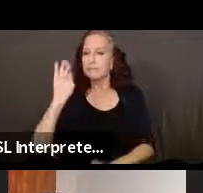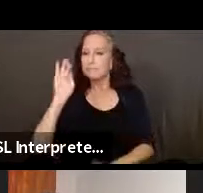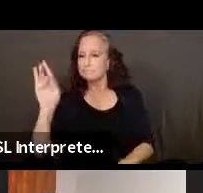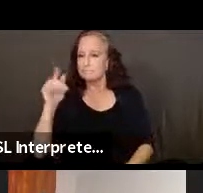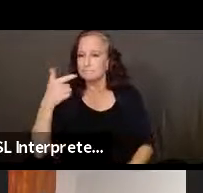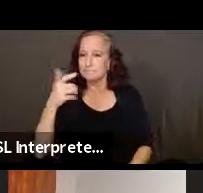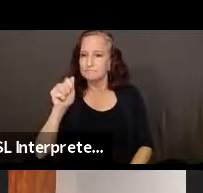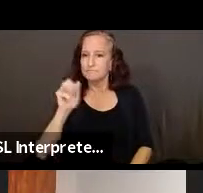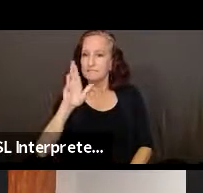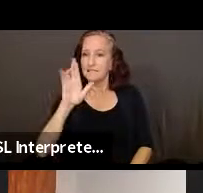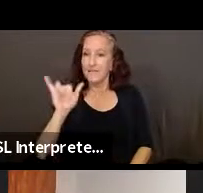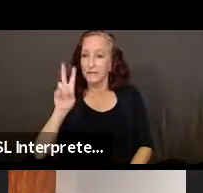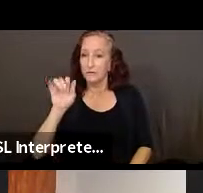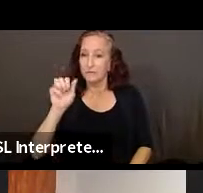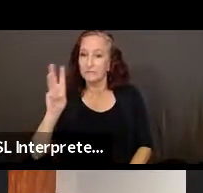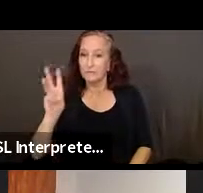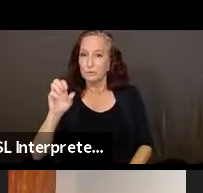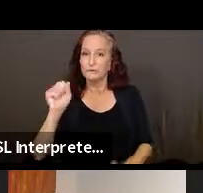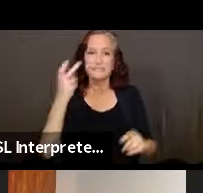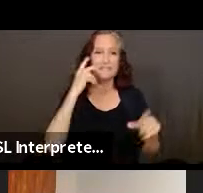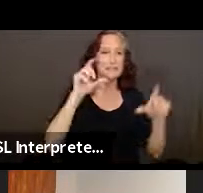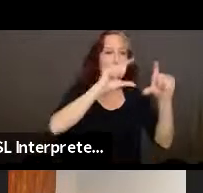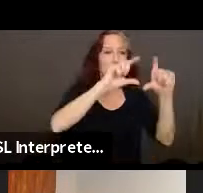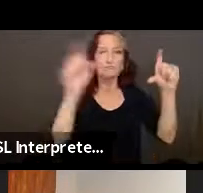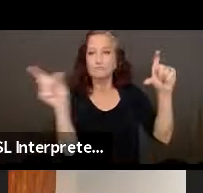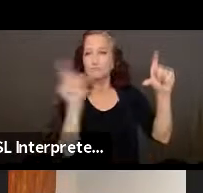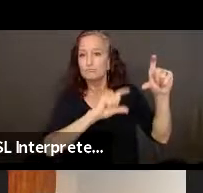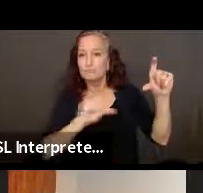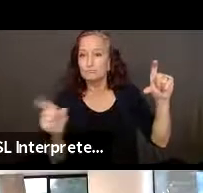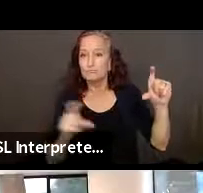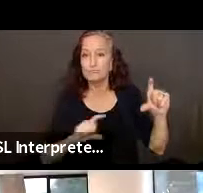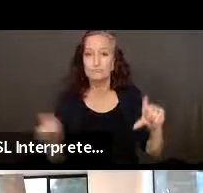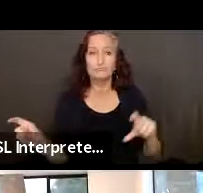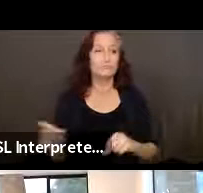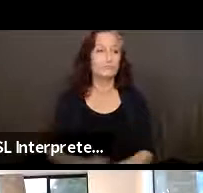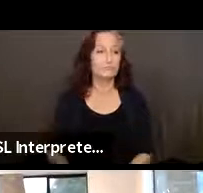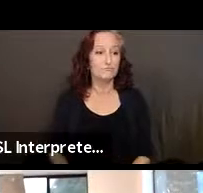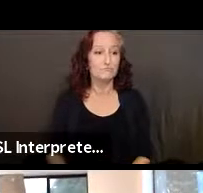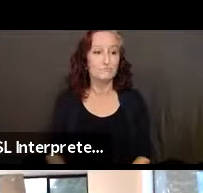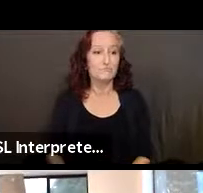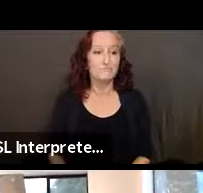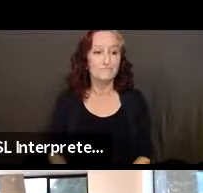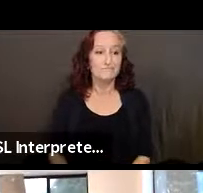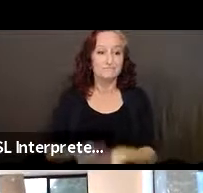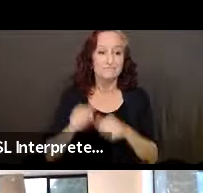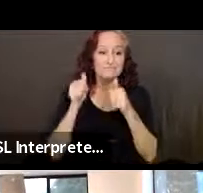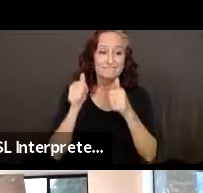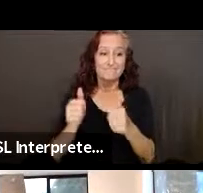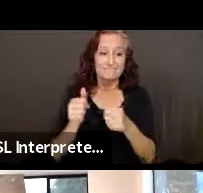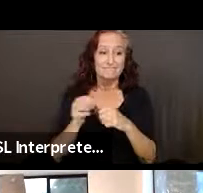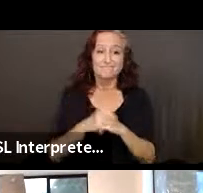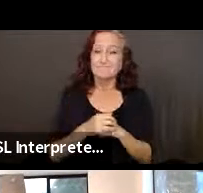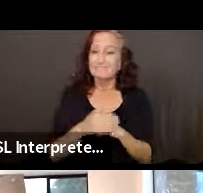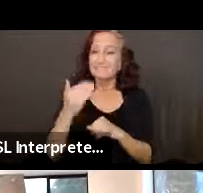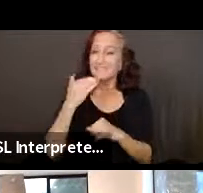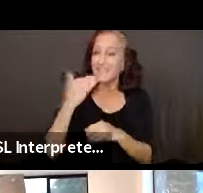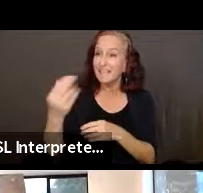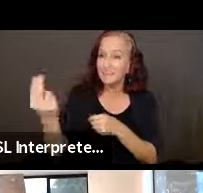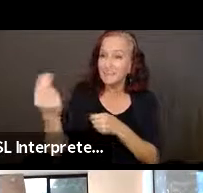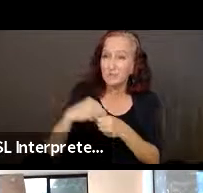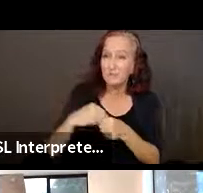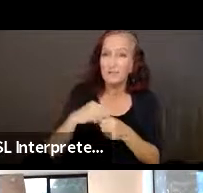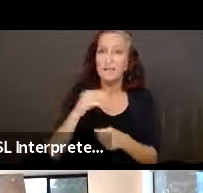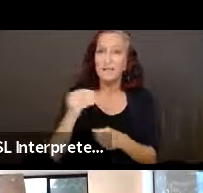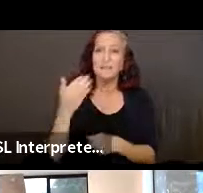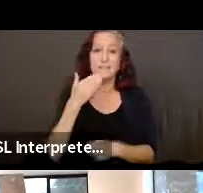there's different ways to view. So thank you for joining me here. And thank you, Ritu,